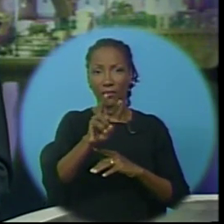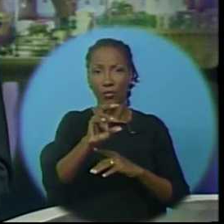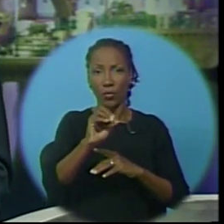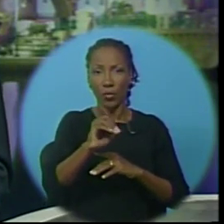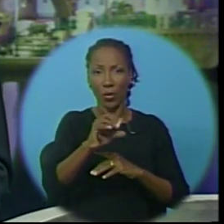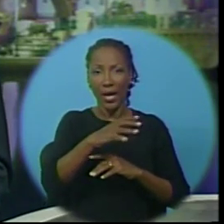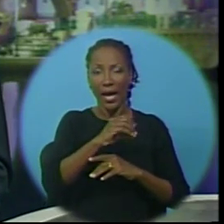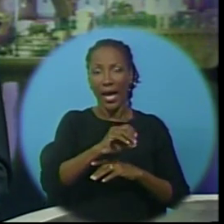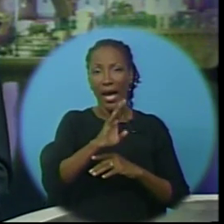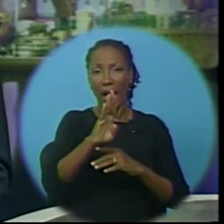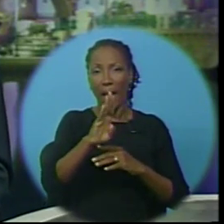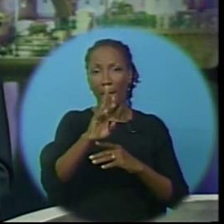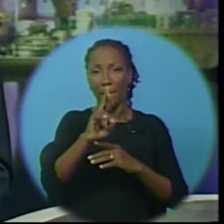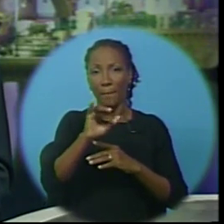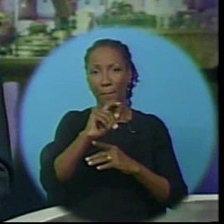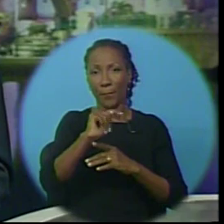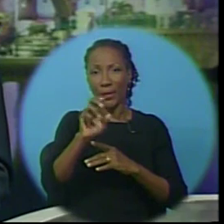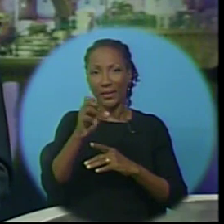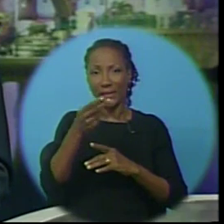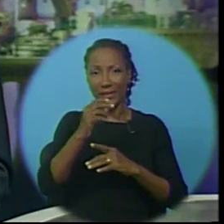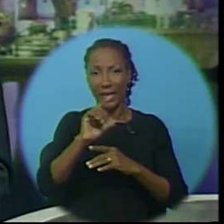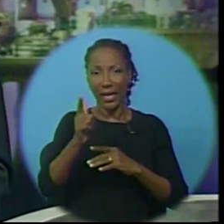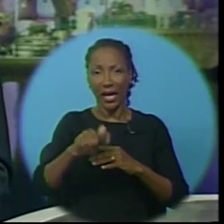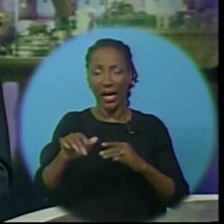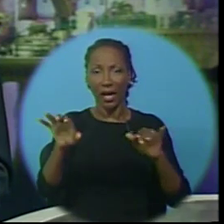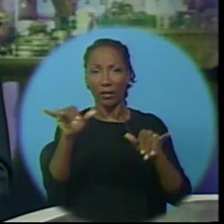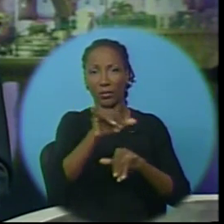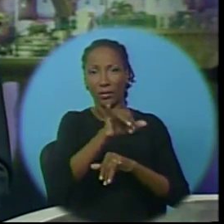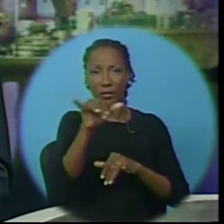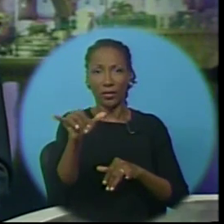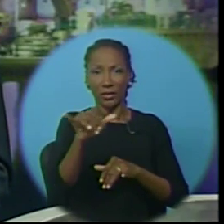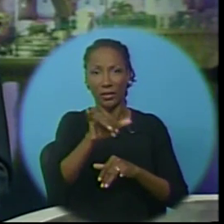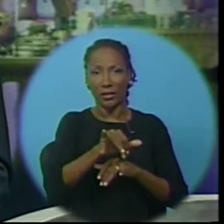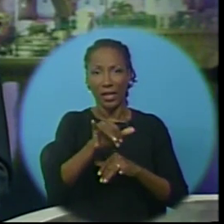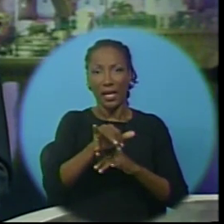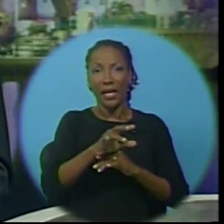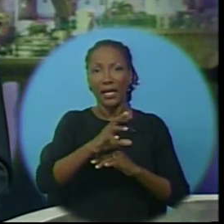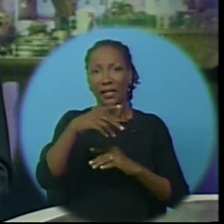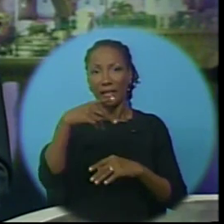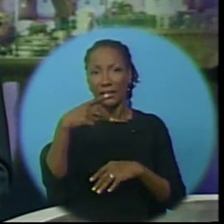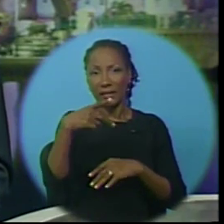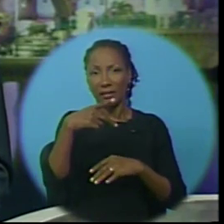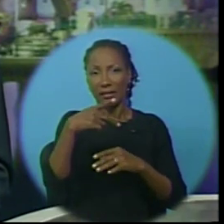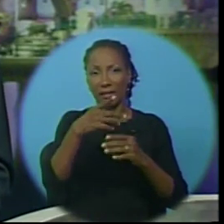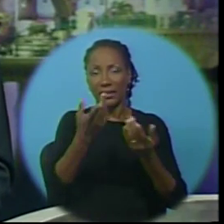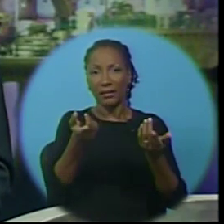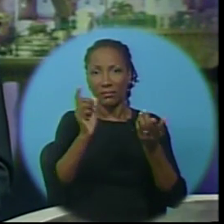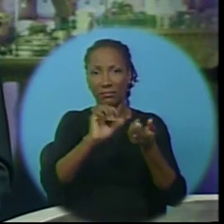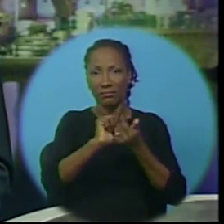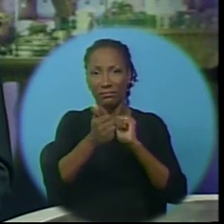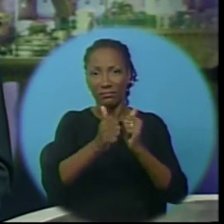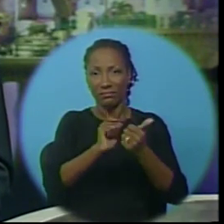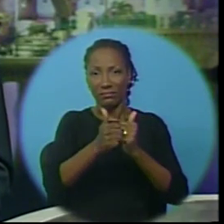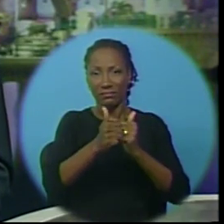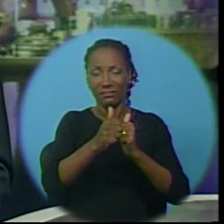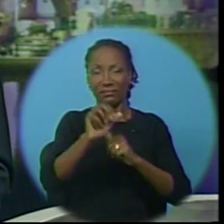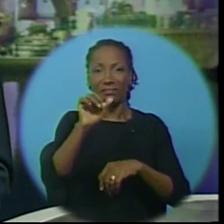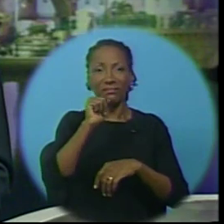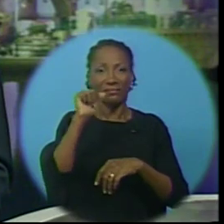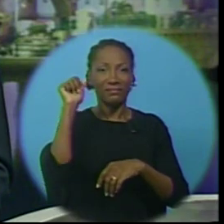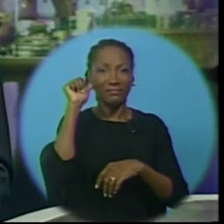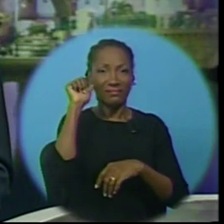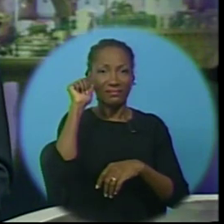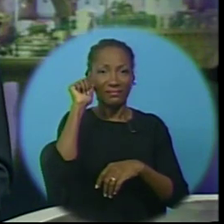Hill had to settle for a draw when the BFA Digicel Premier League continued last night at the Wildy AstroTurf. Rendezvous defeated